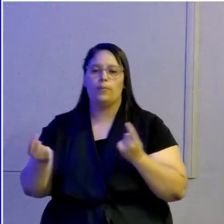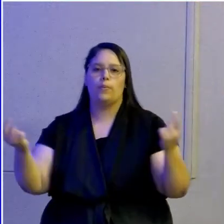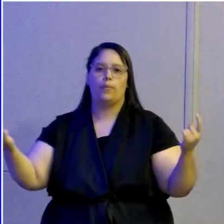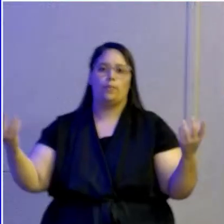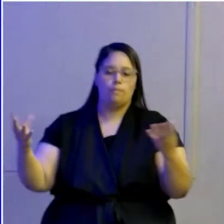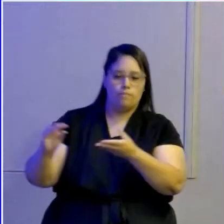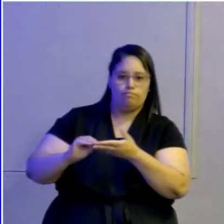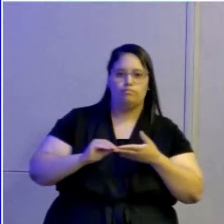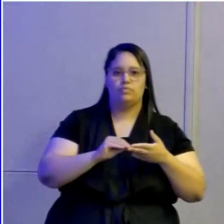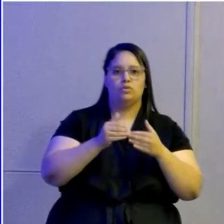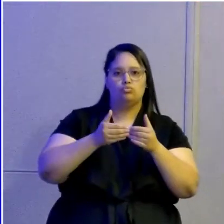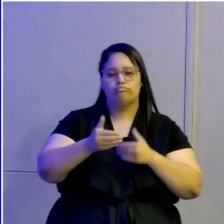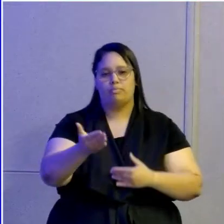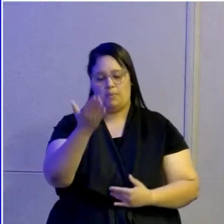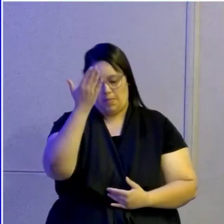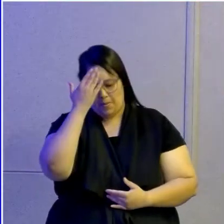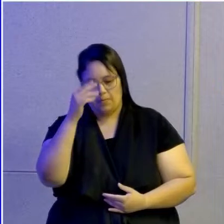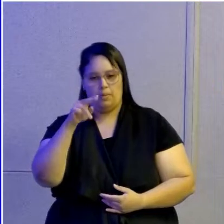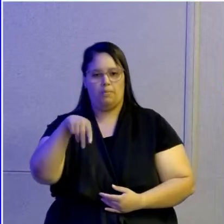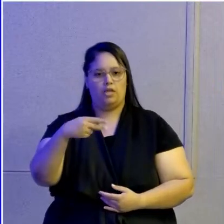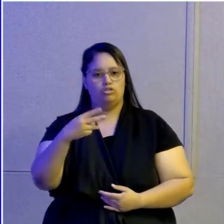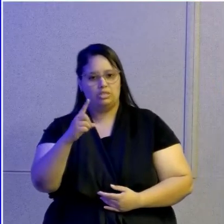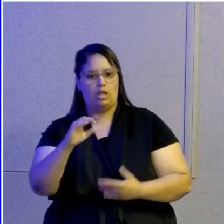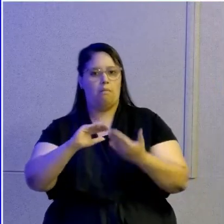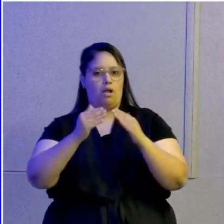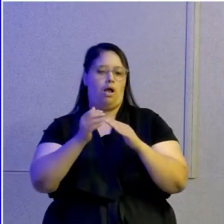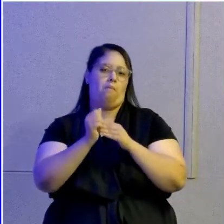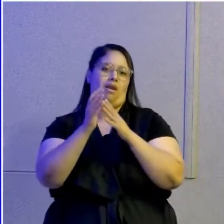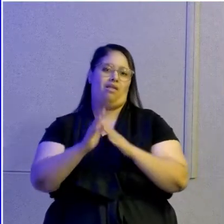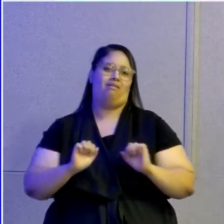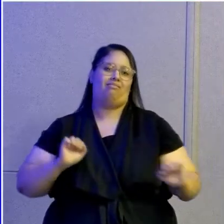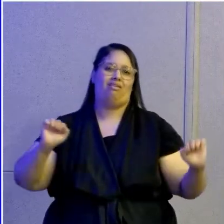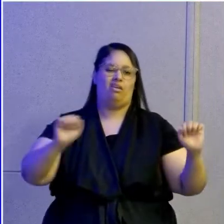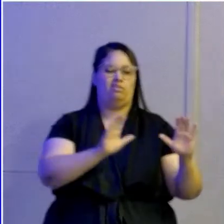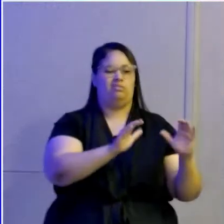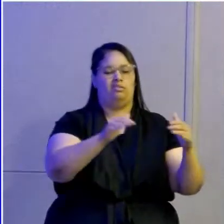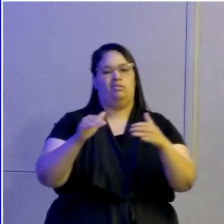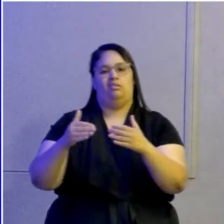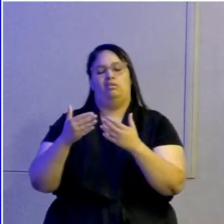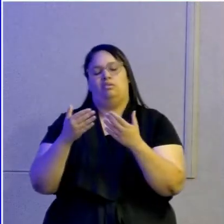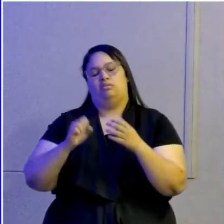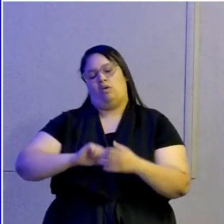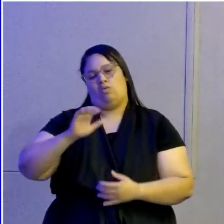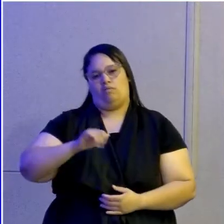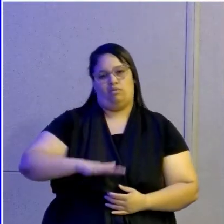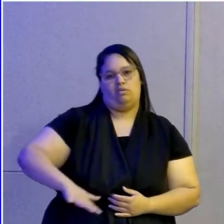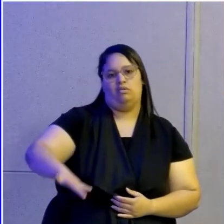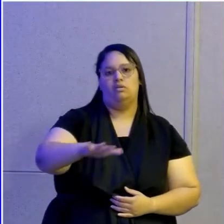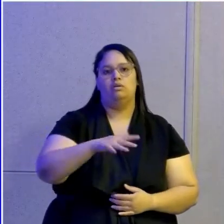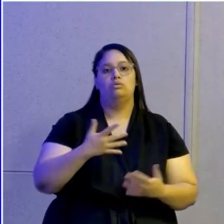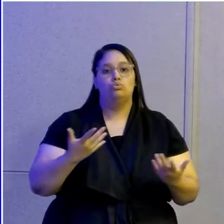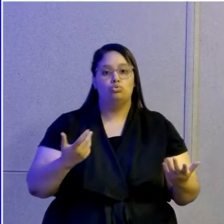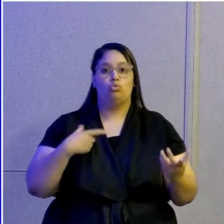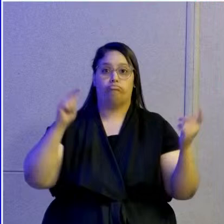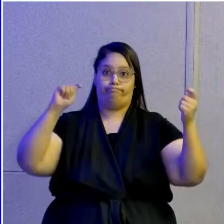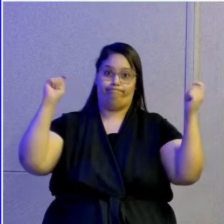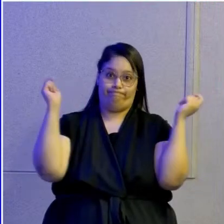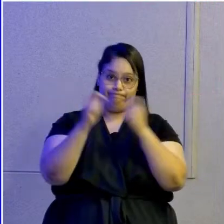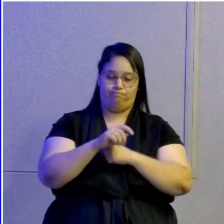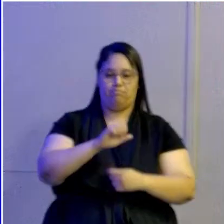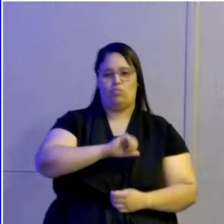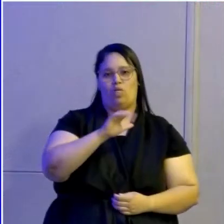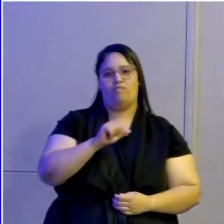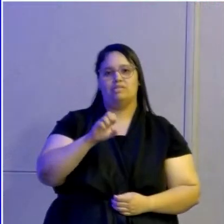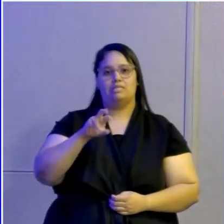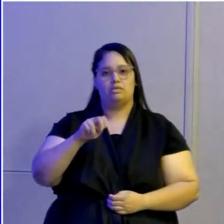way through to PhDs and becoming leaders in their own fields in South Africa. So in terms of transformation, I think CERN is really